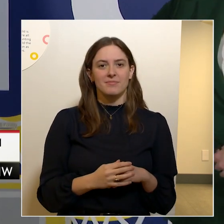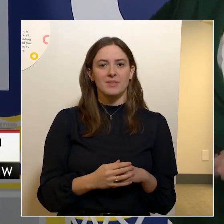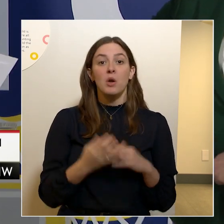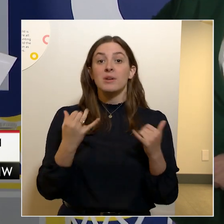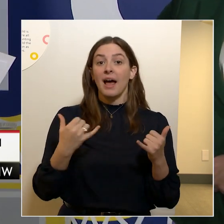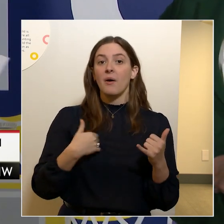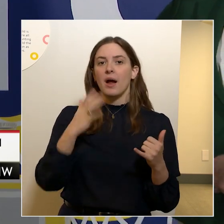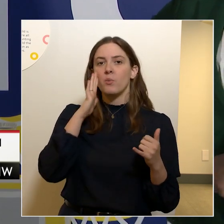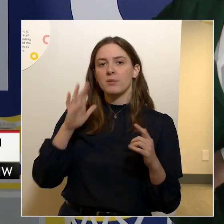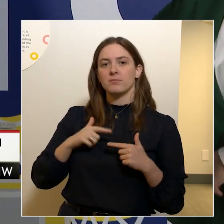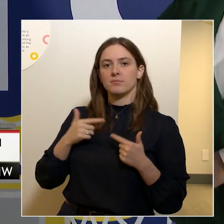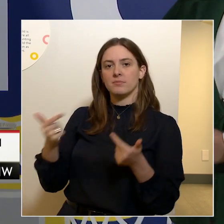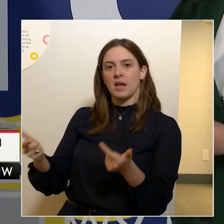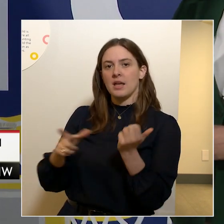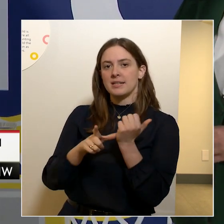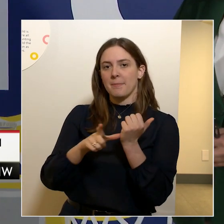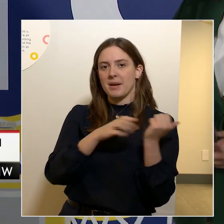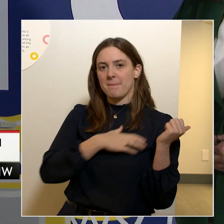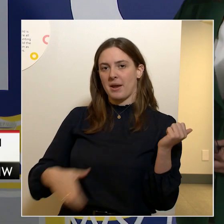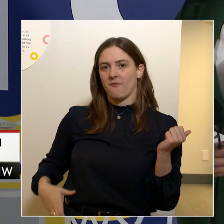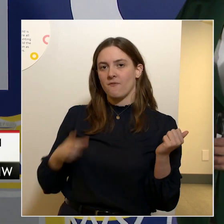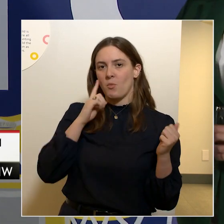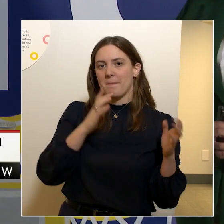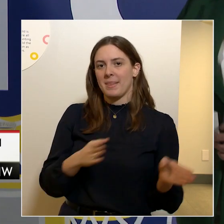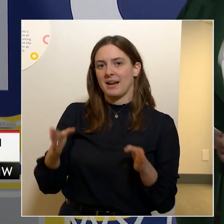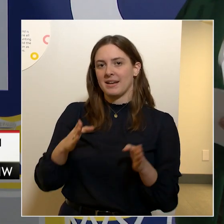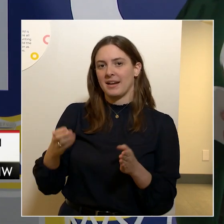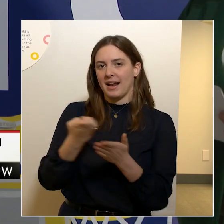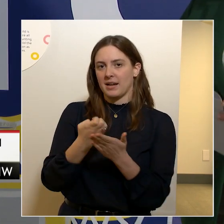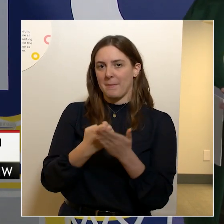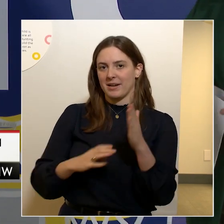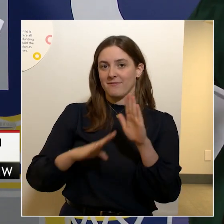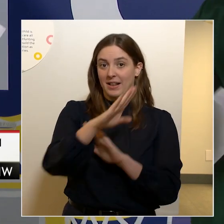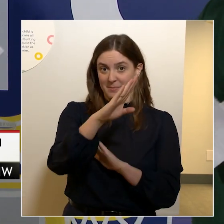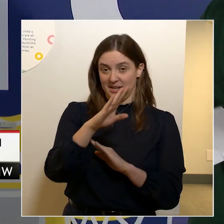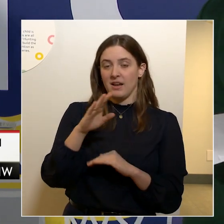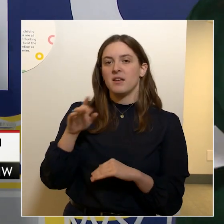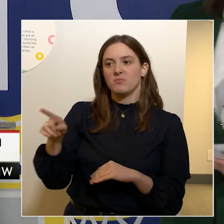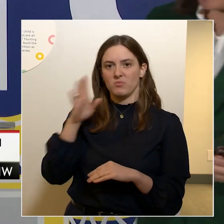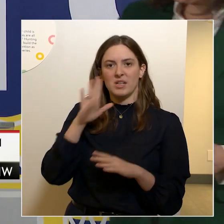Deputy Mayor for Planning and Economic Development to say more about our programs.